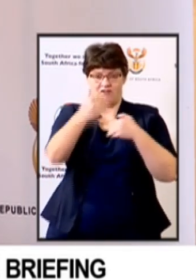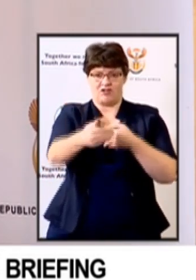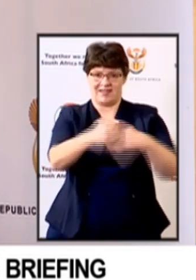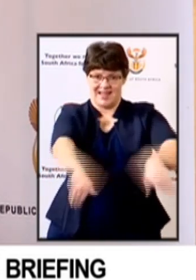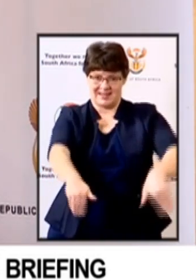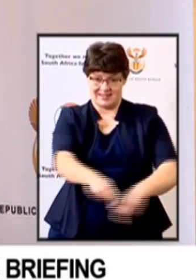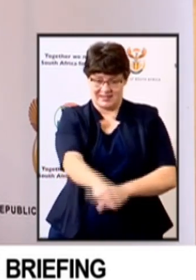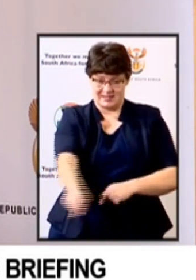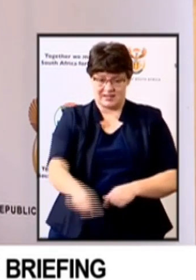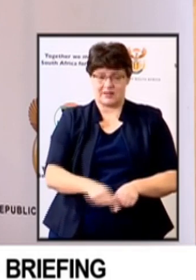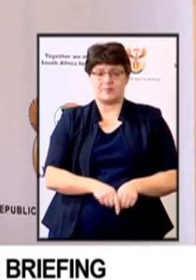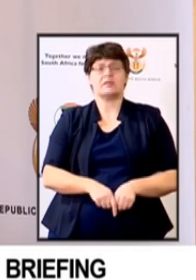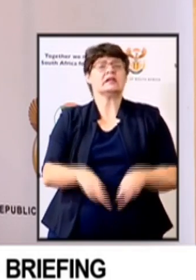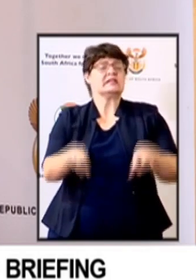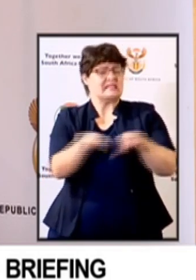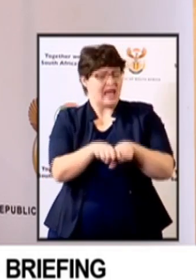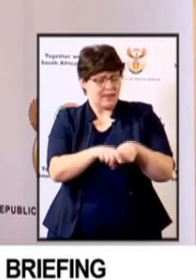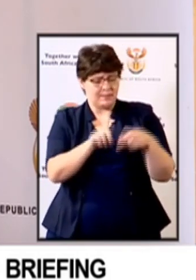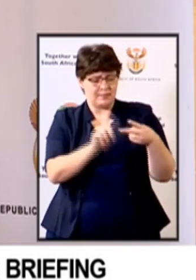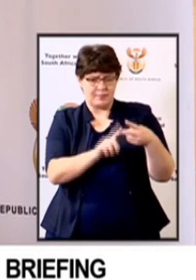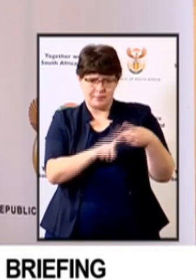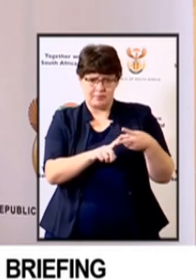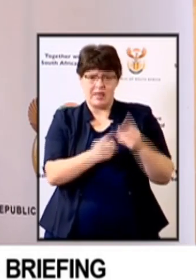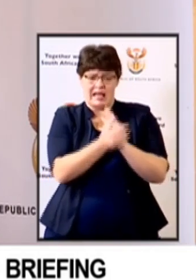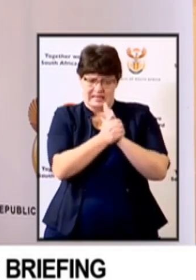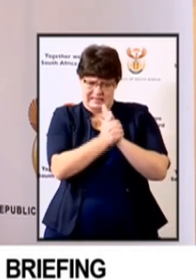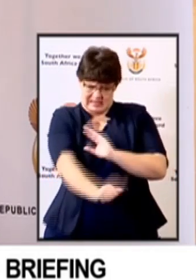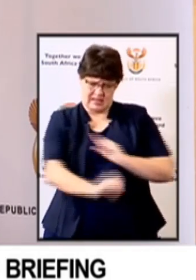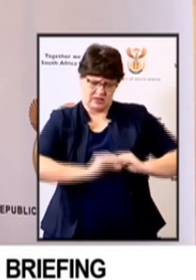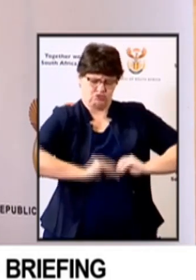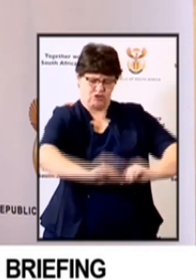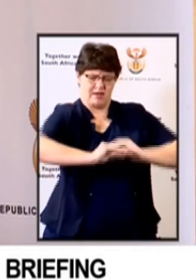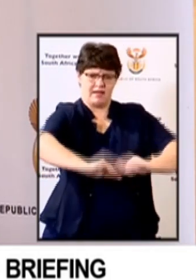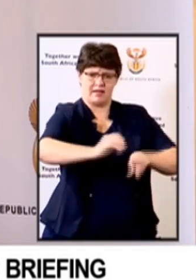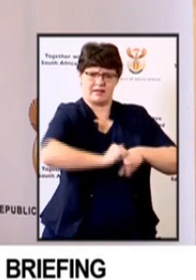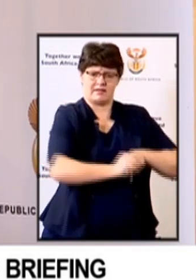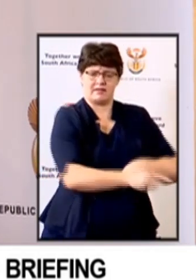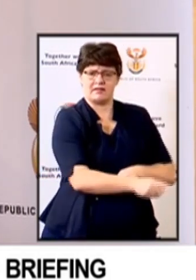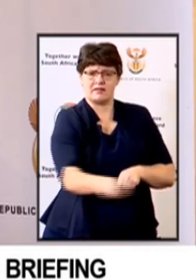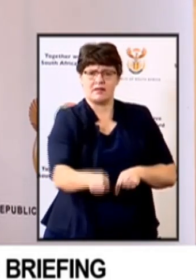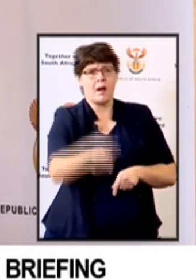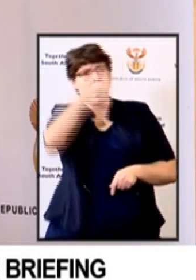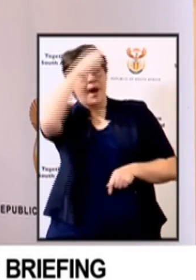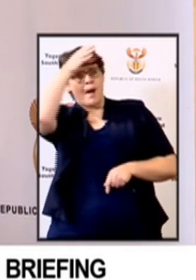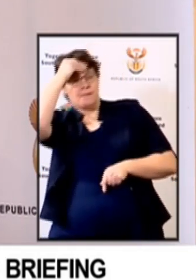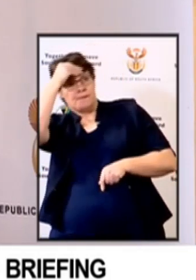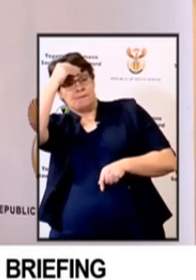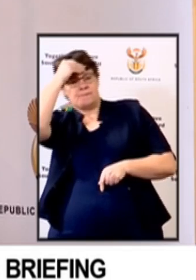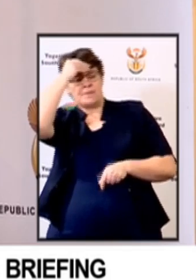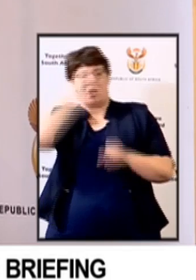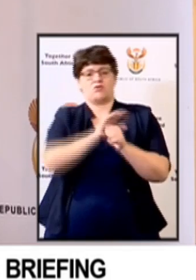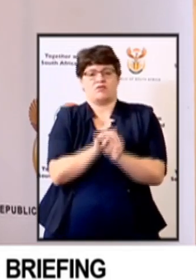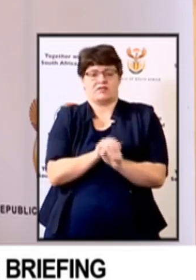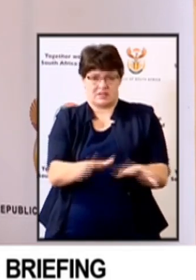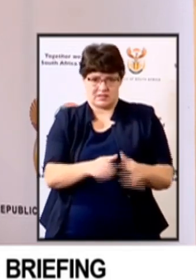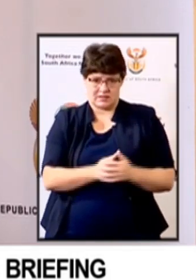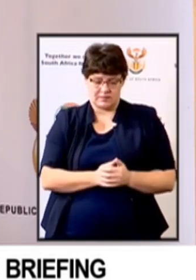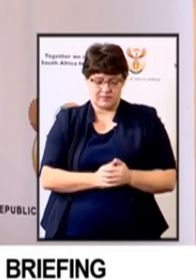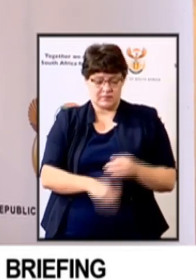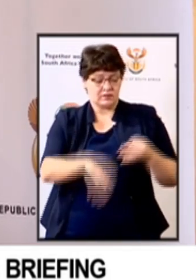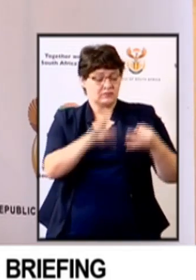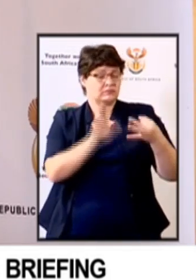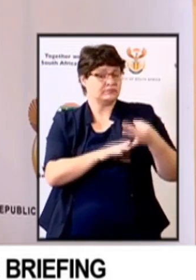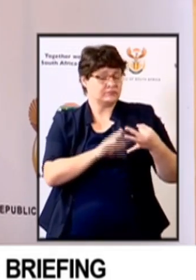course skills relating to COVID-19. And the issue of